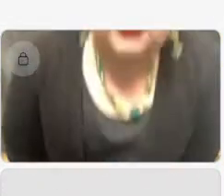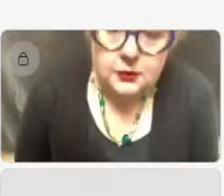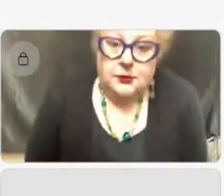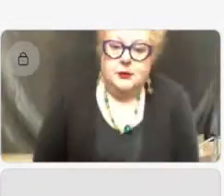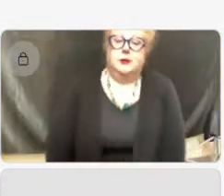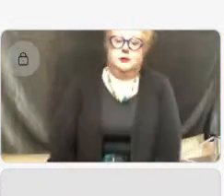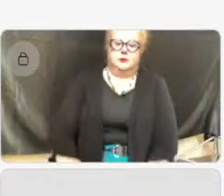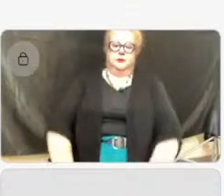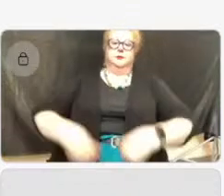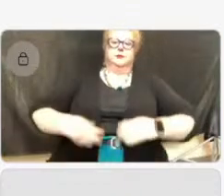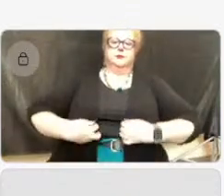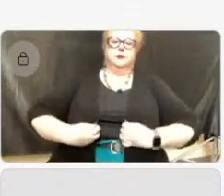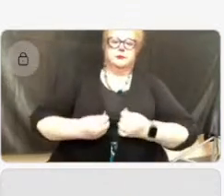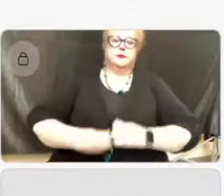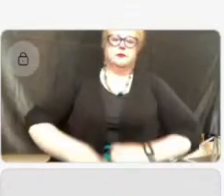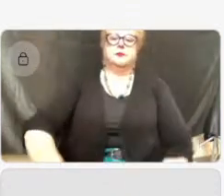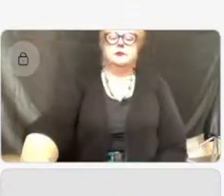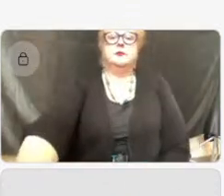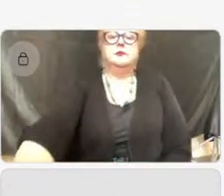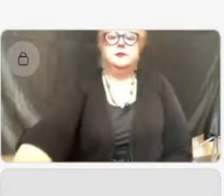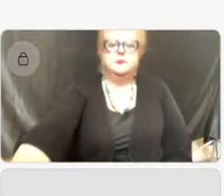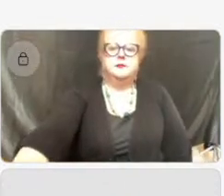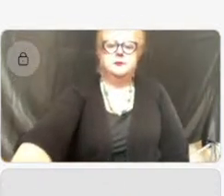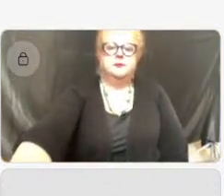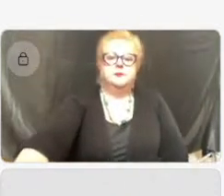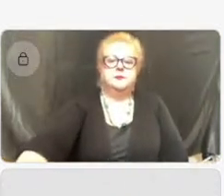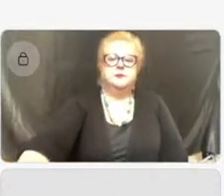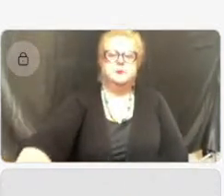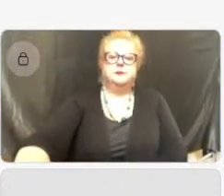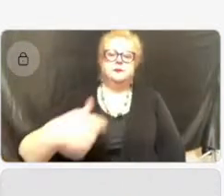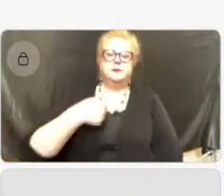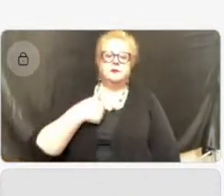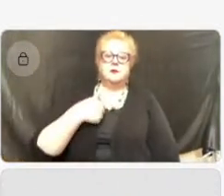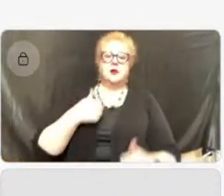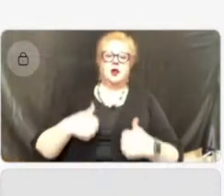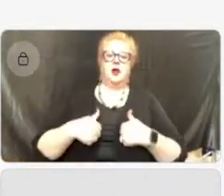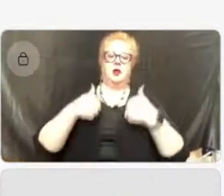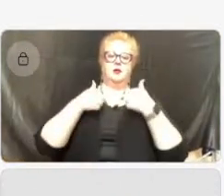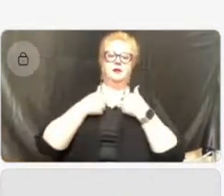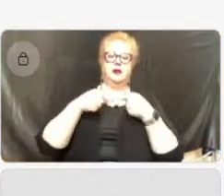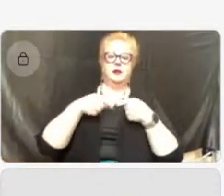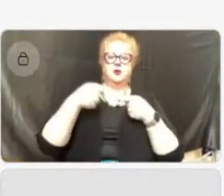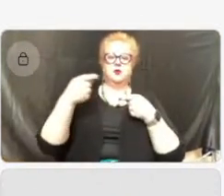I have lived across the street from said property for over 9 years.